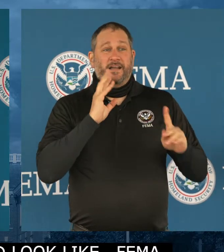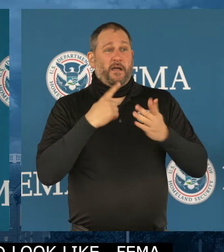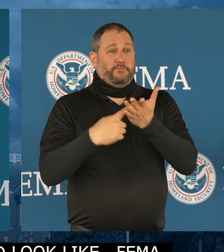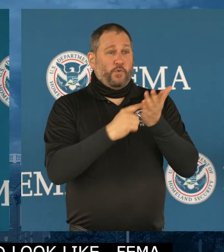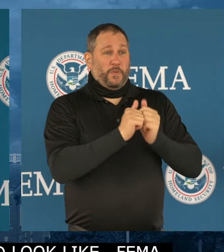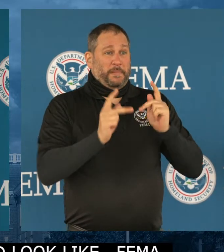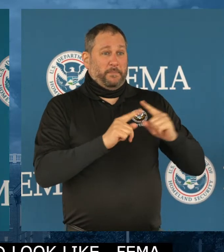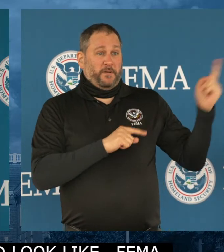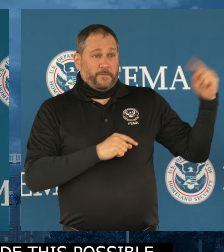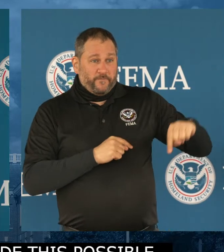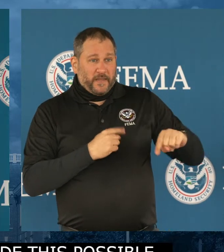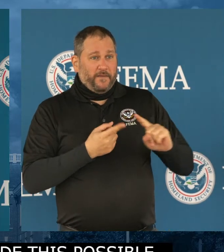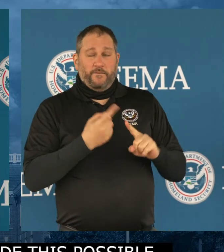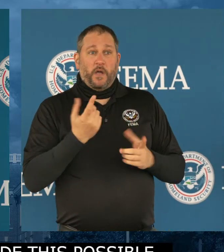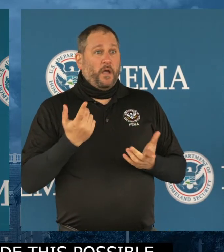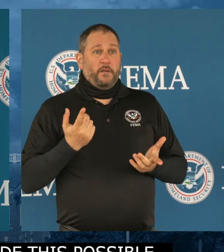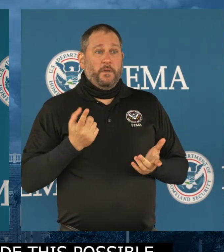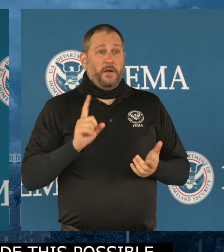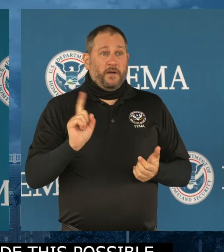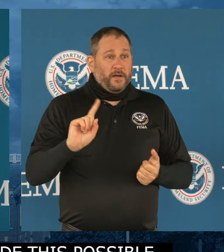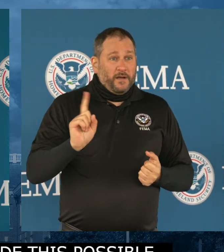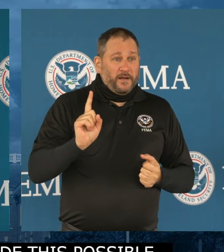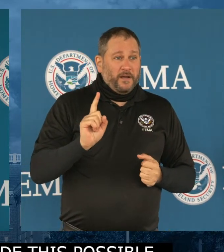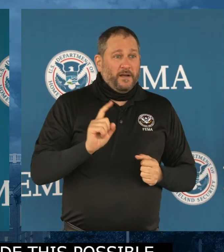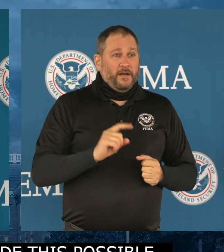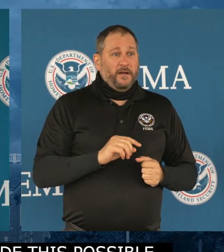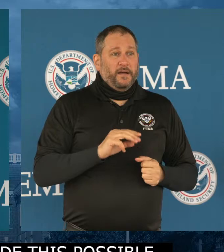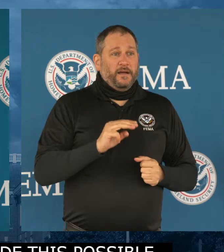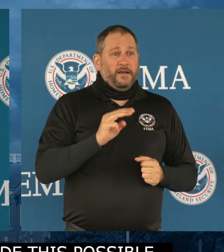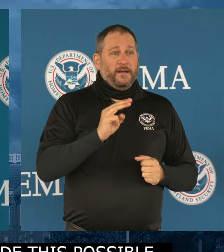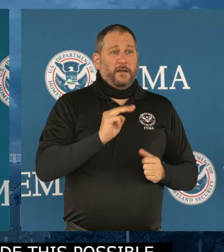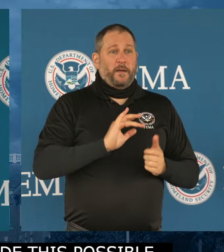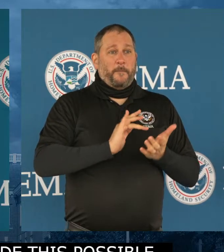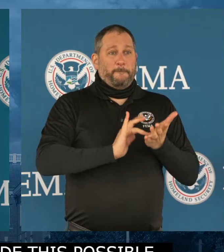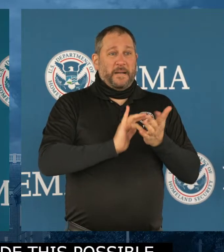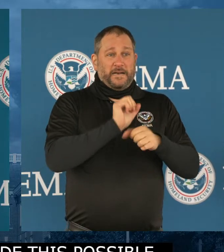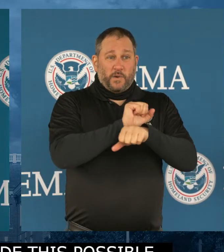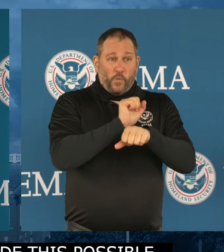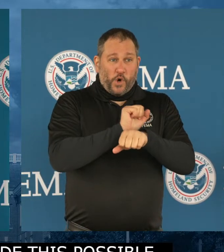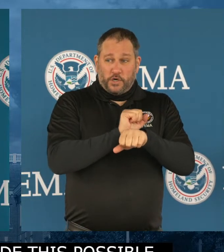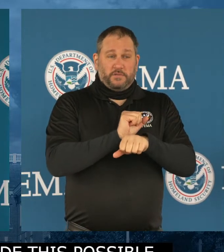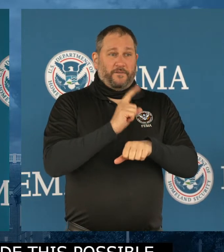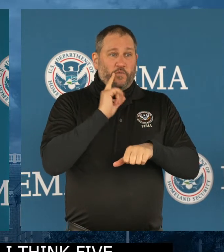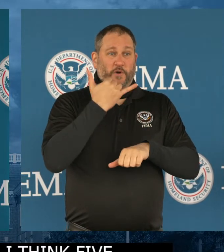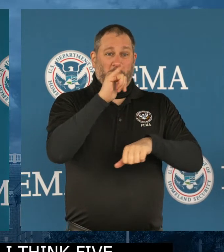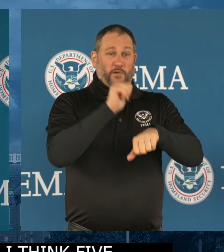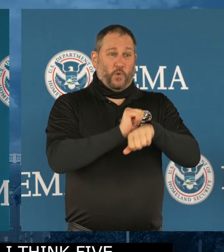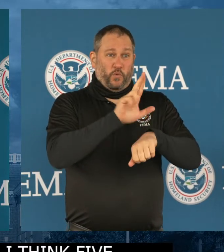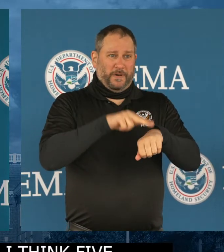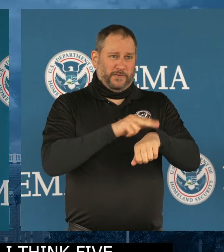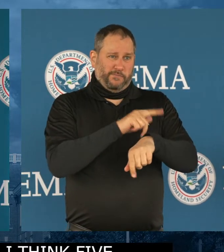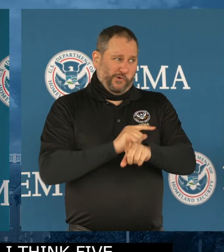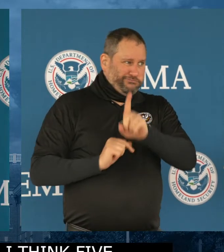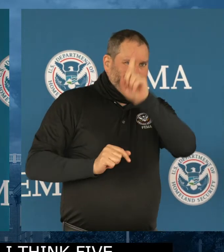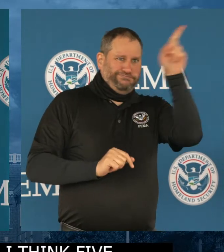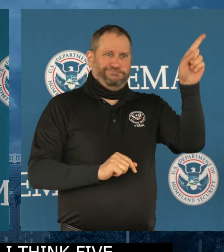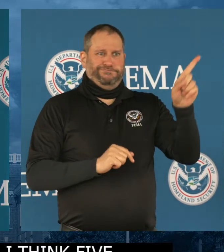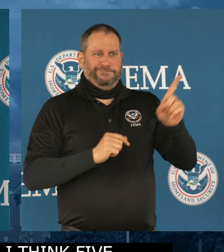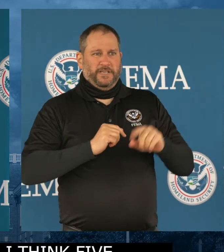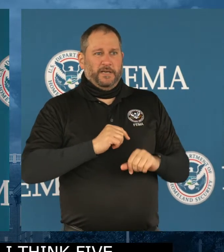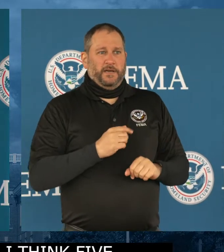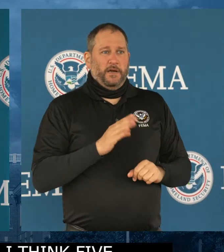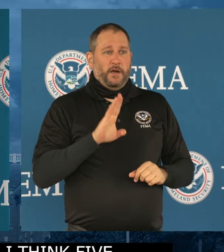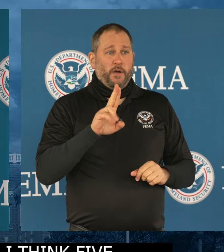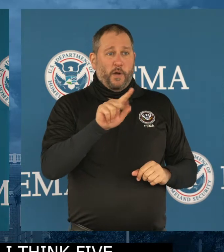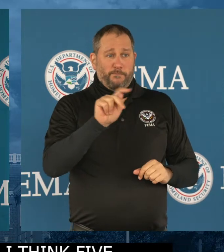as far away as medics that worked in Yellowstone National Park, in Butte, Montana, and federal